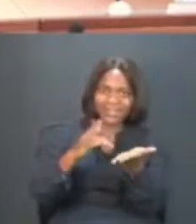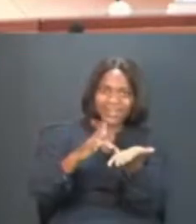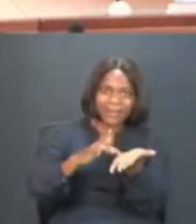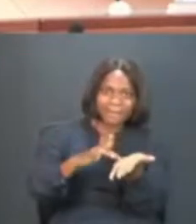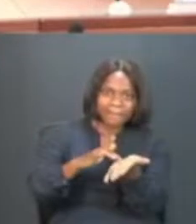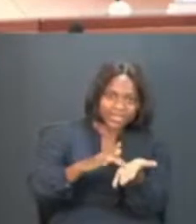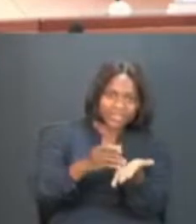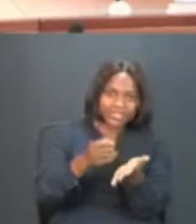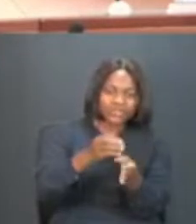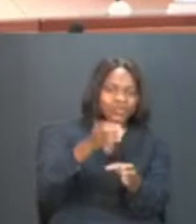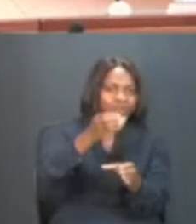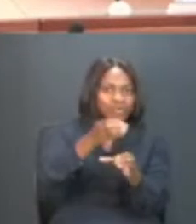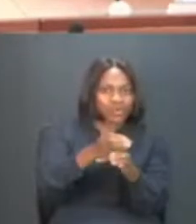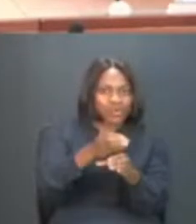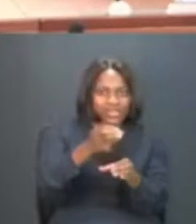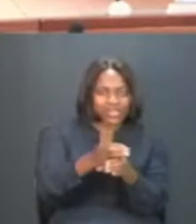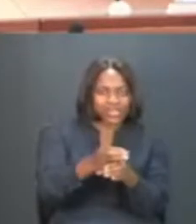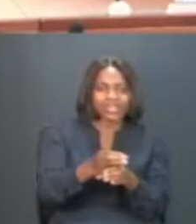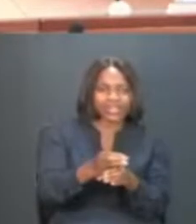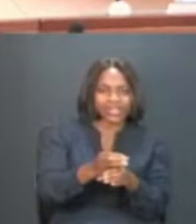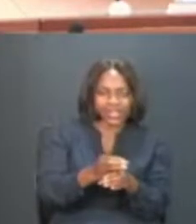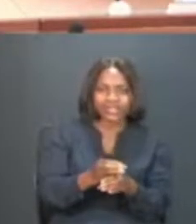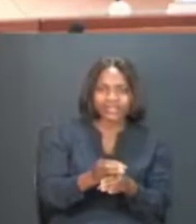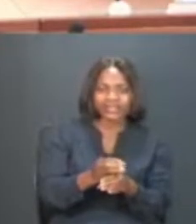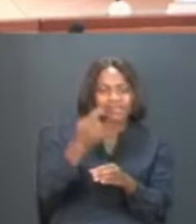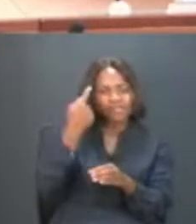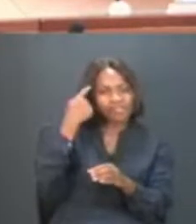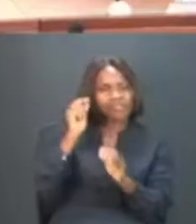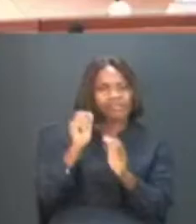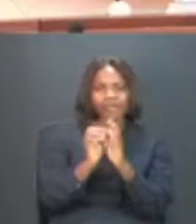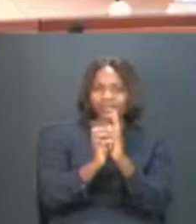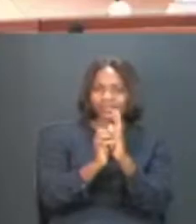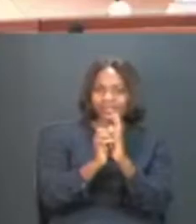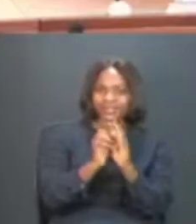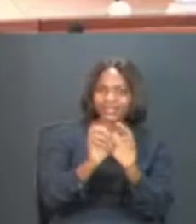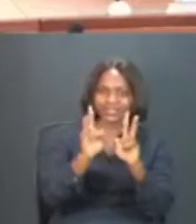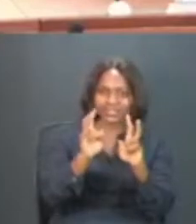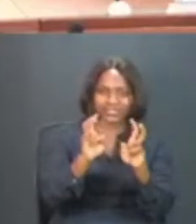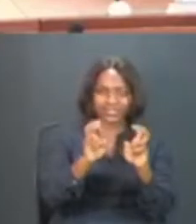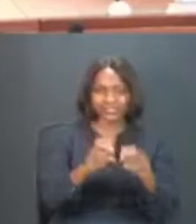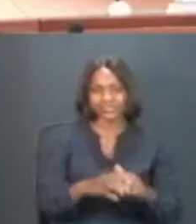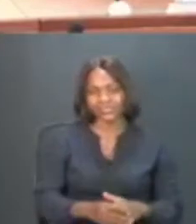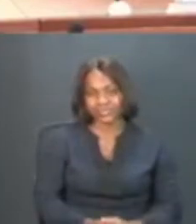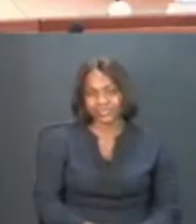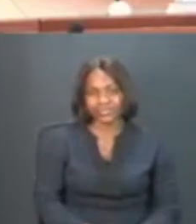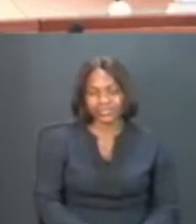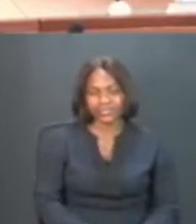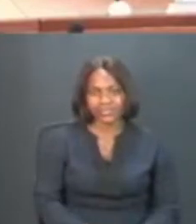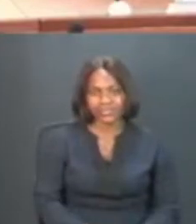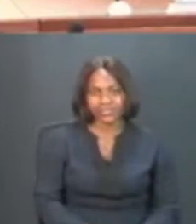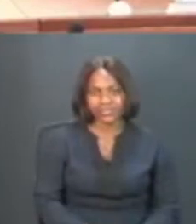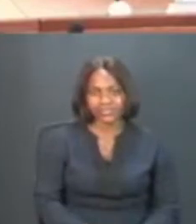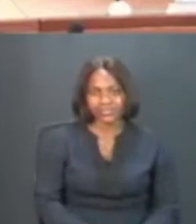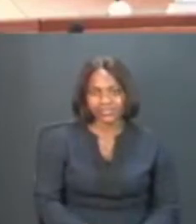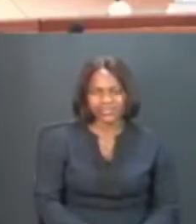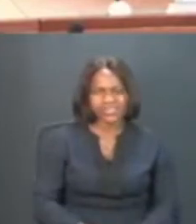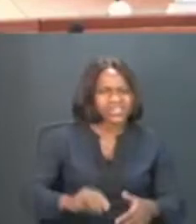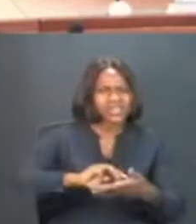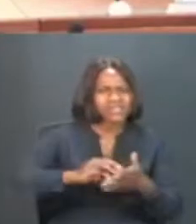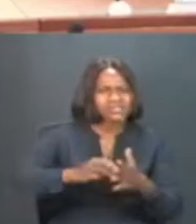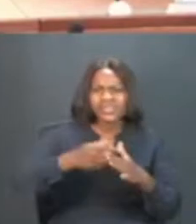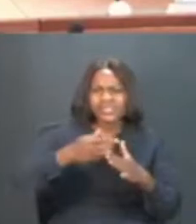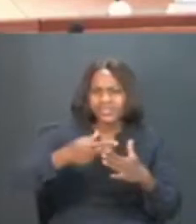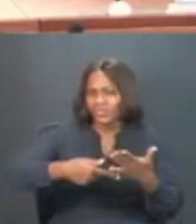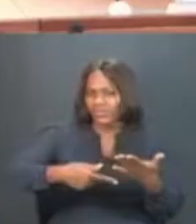for any case of cancer. Mr. Speaker, what this means is